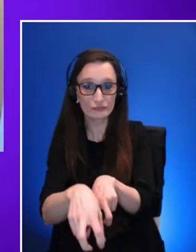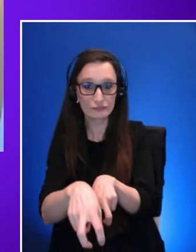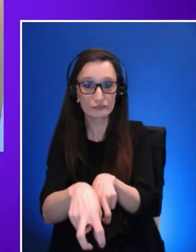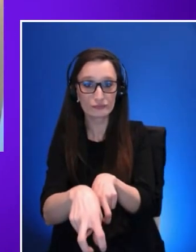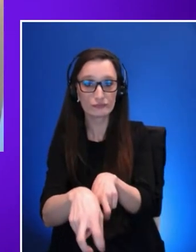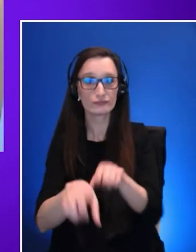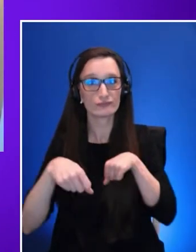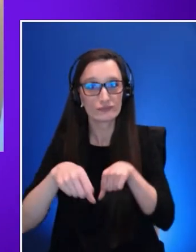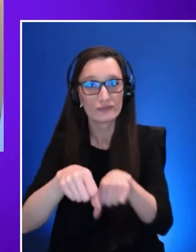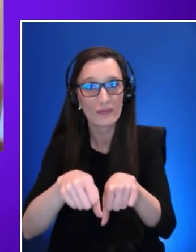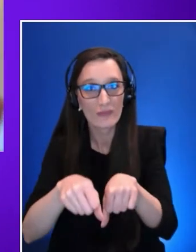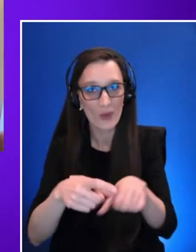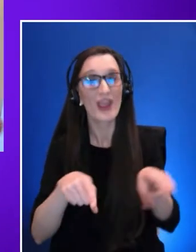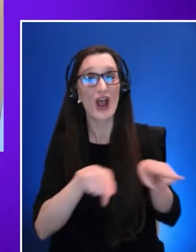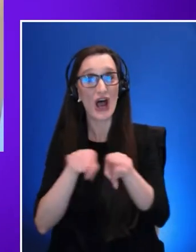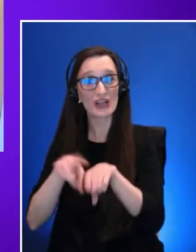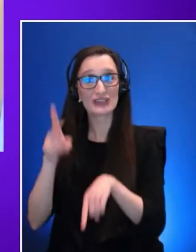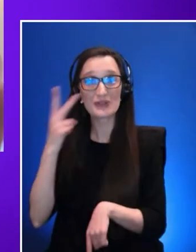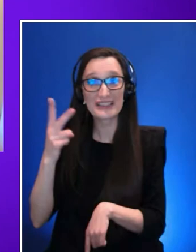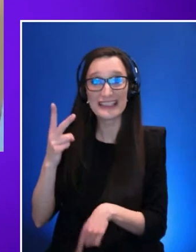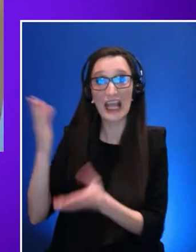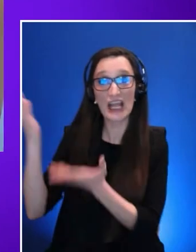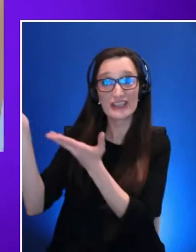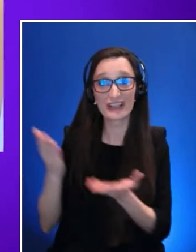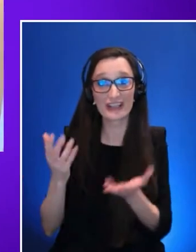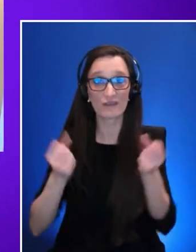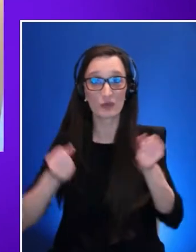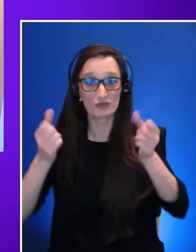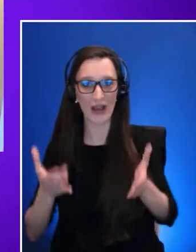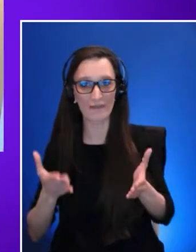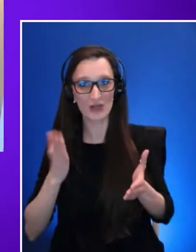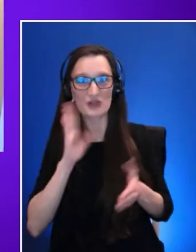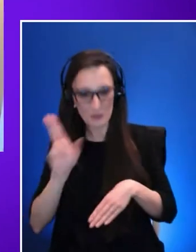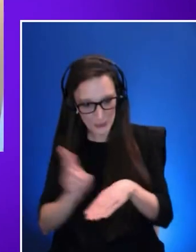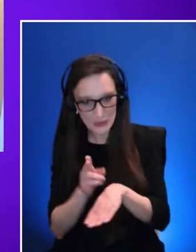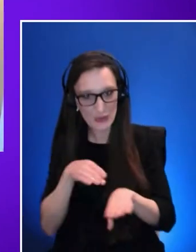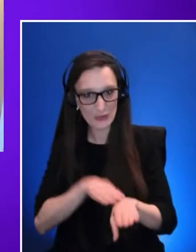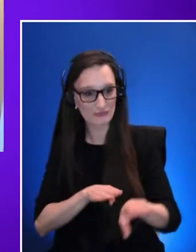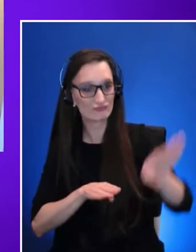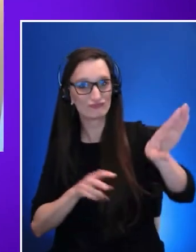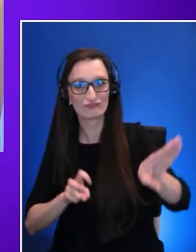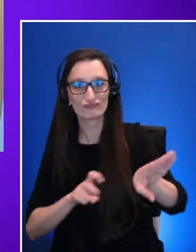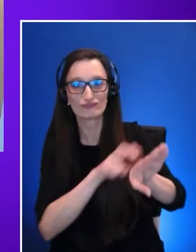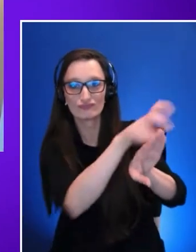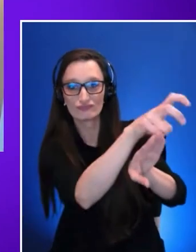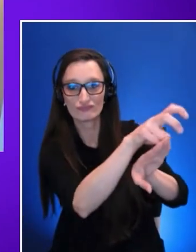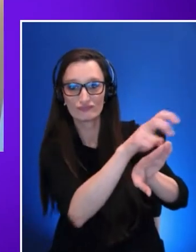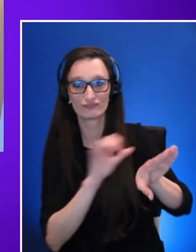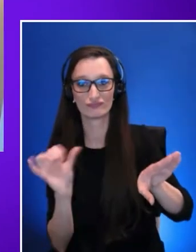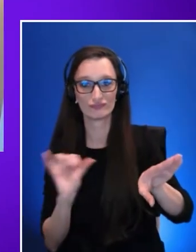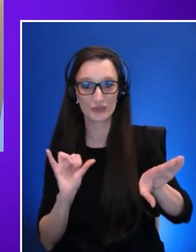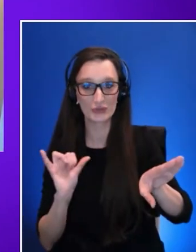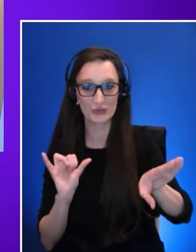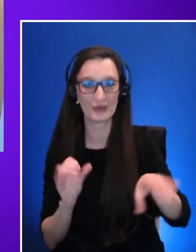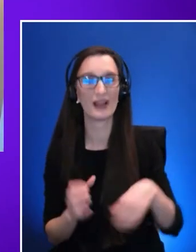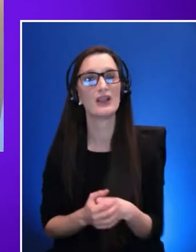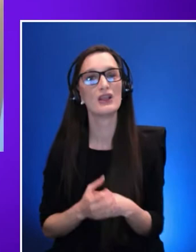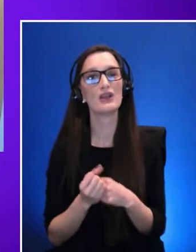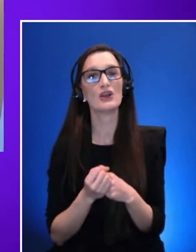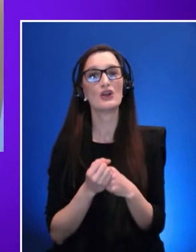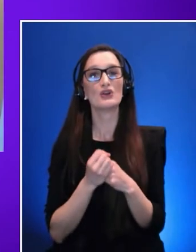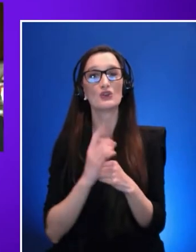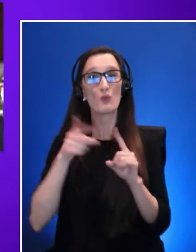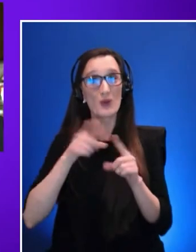cuts. So we have to understand that when these technologies come about and we make these changes, it's not just to benefit people with disability.